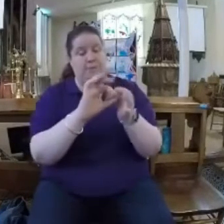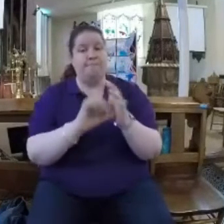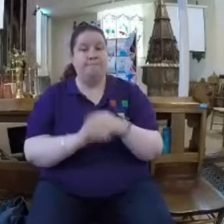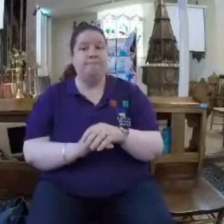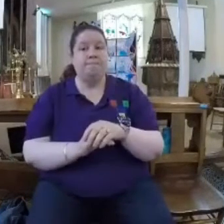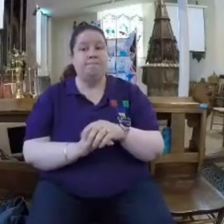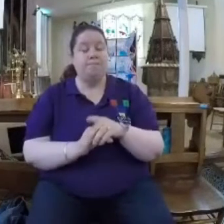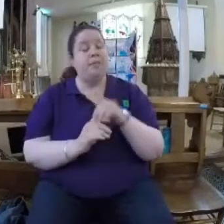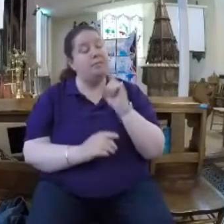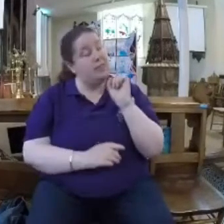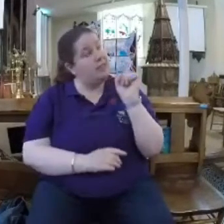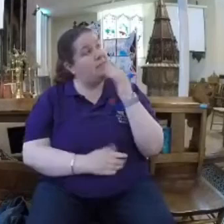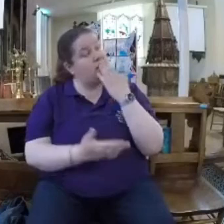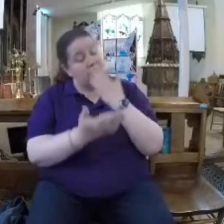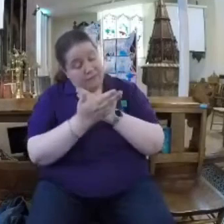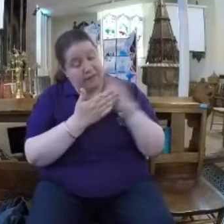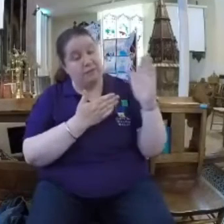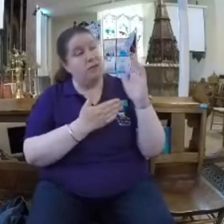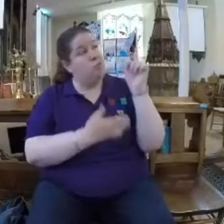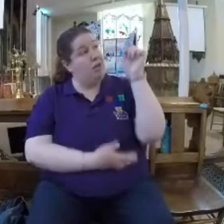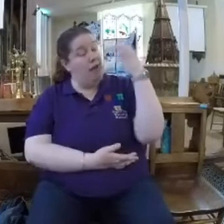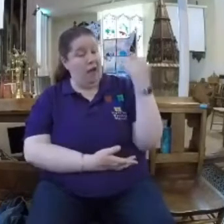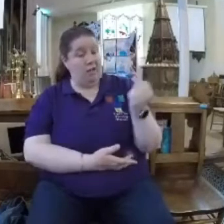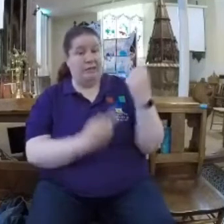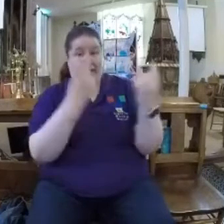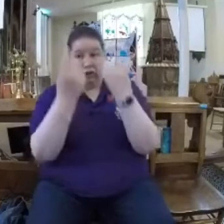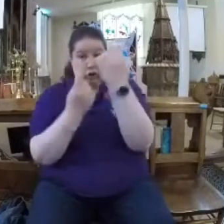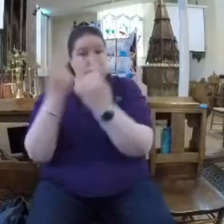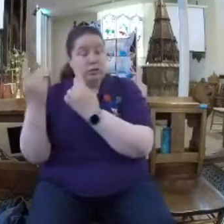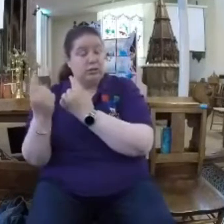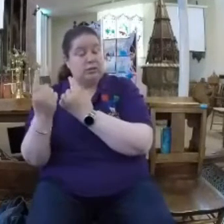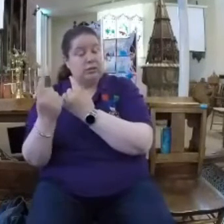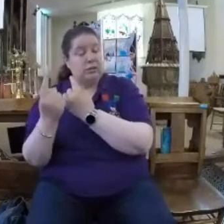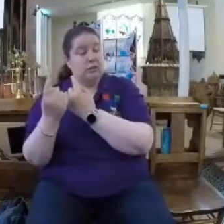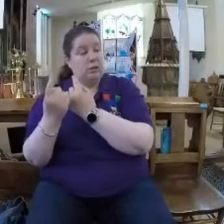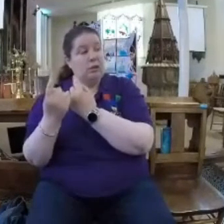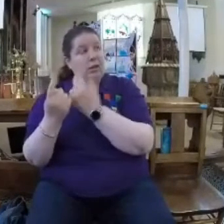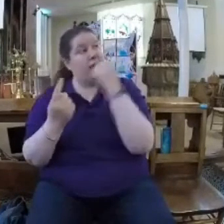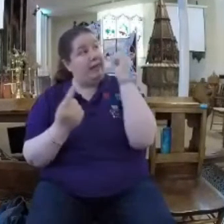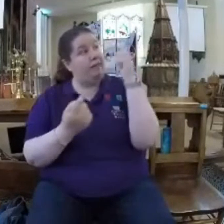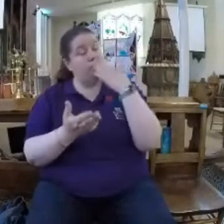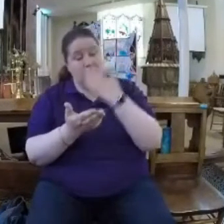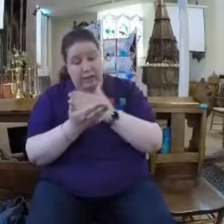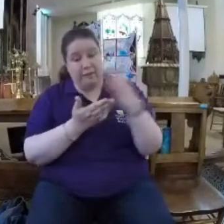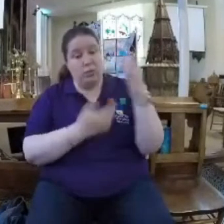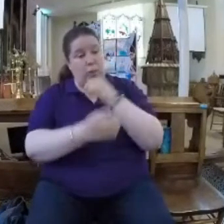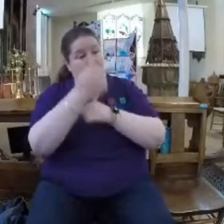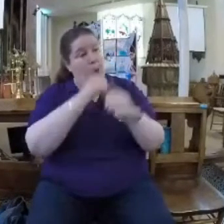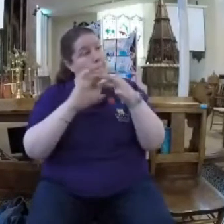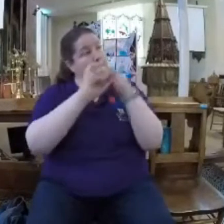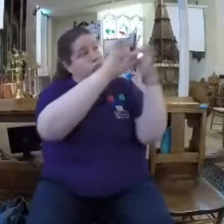And I think that's the forgiveness that God has for us. A forgiveness that makes us one.